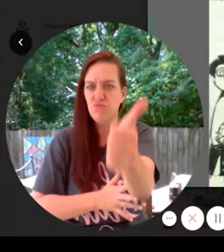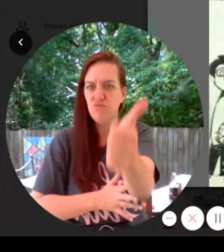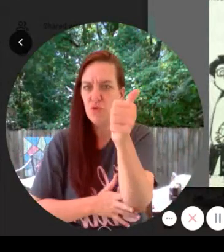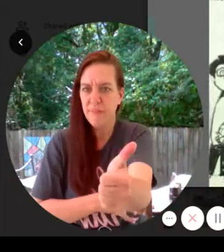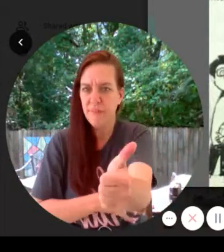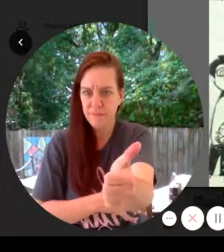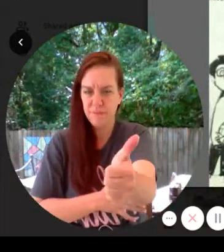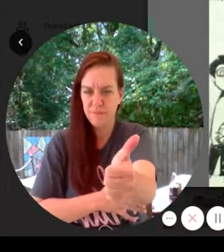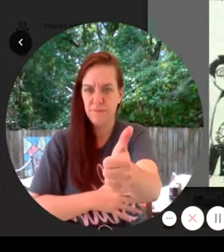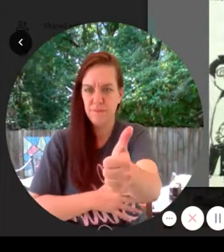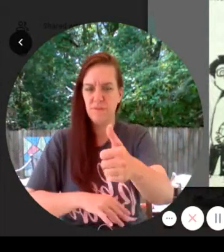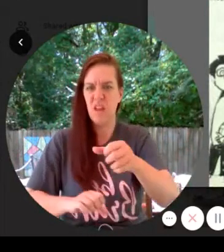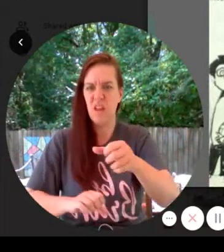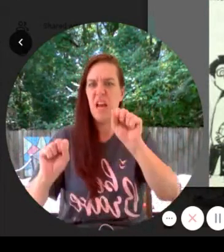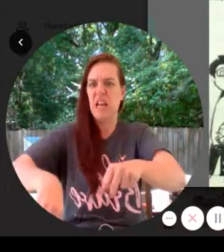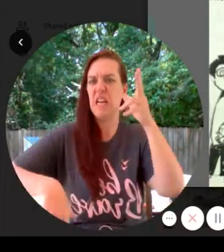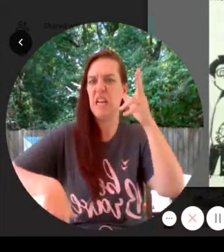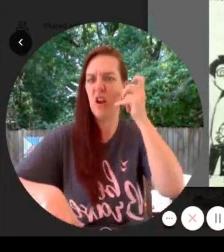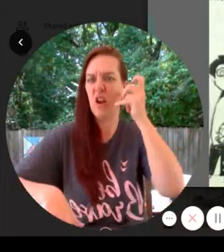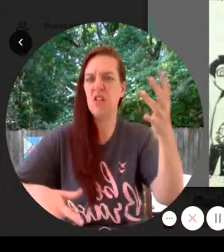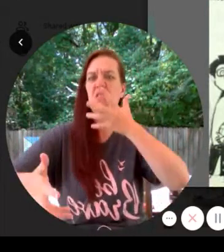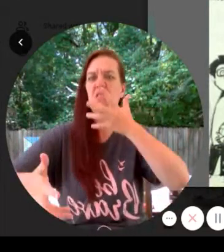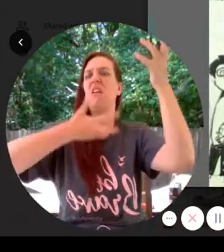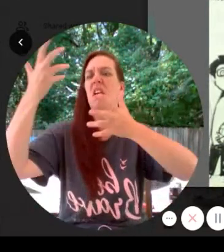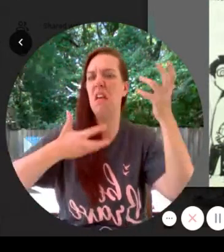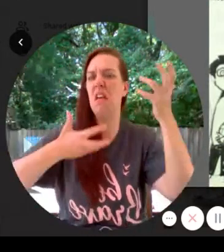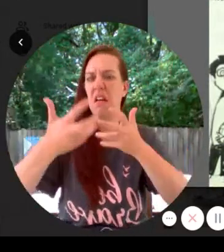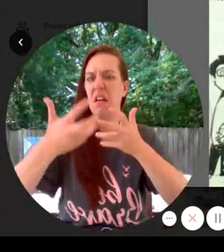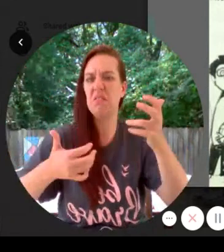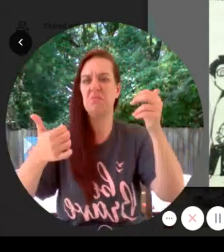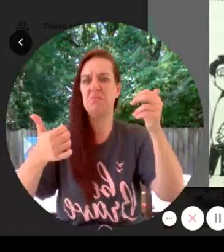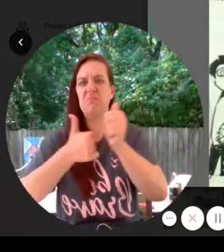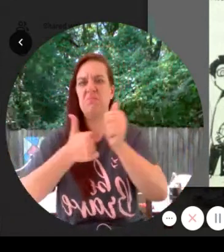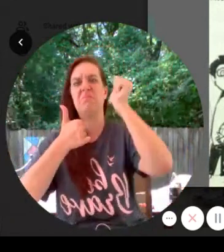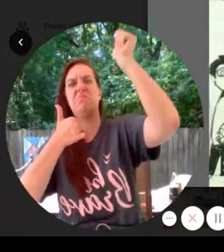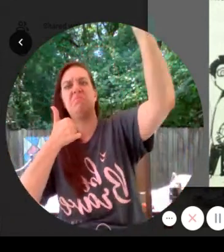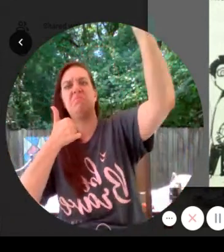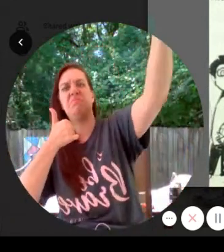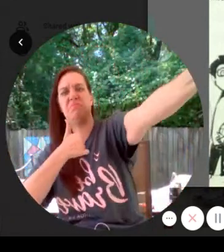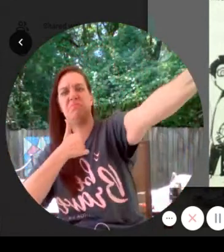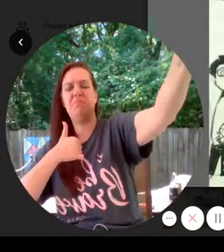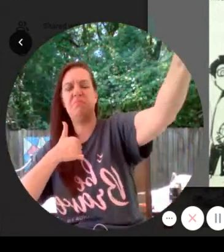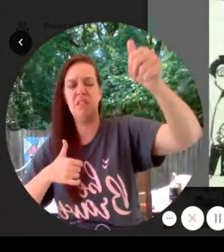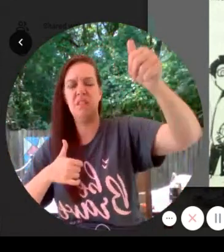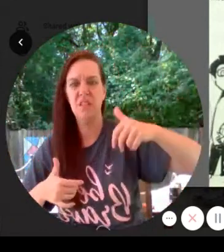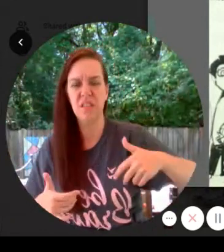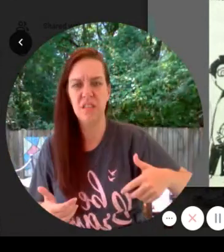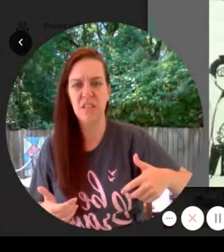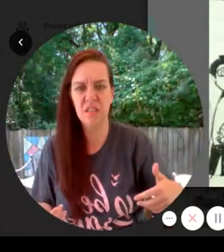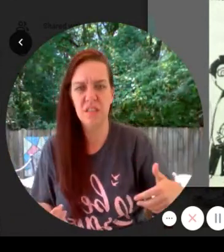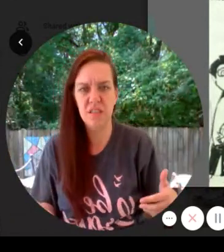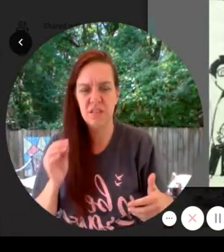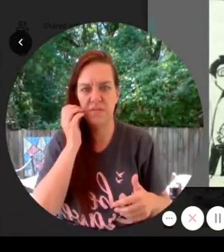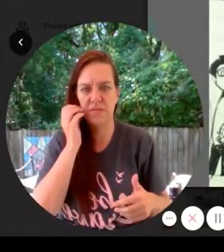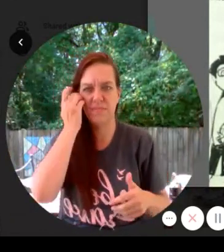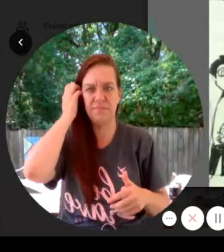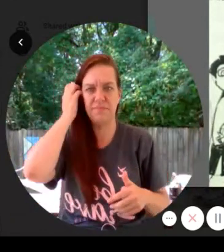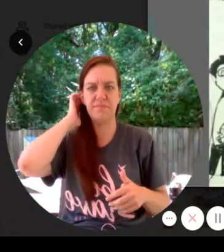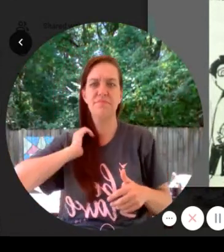yourself. I could hear your yowling from hallway across the